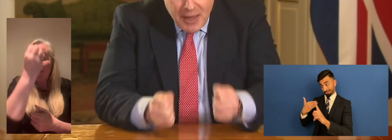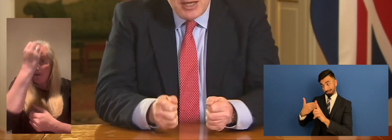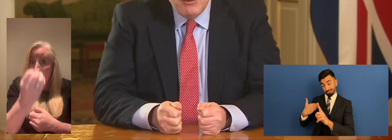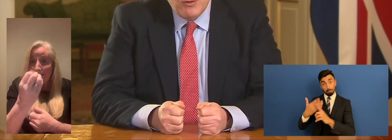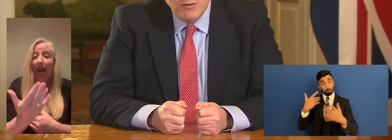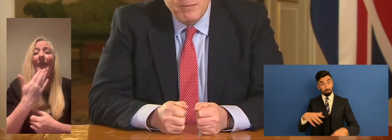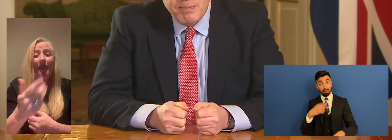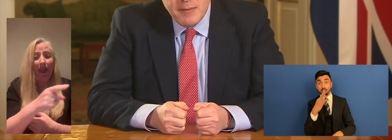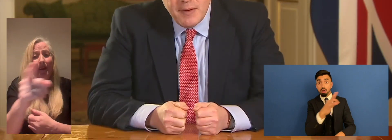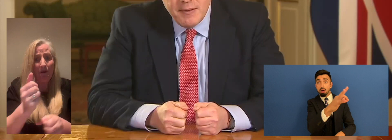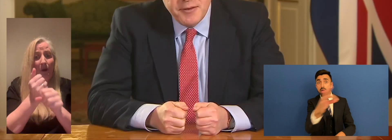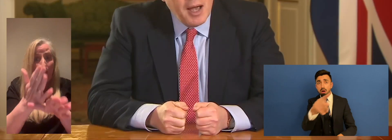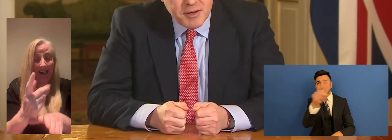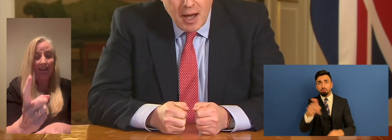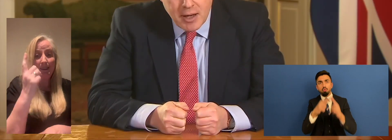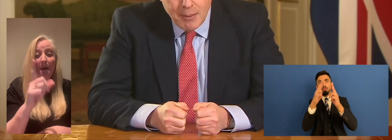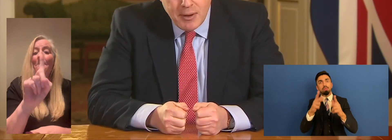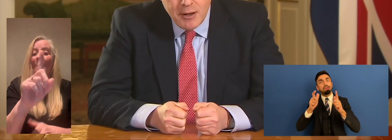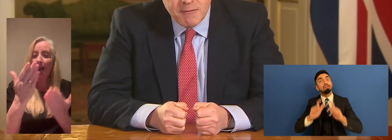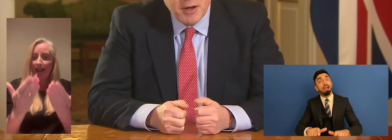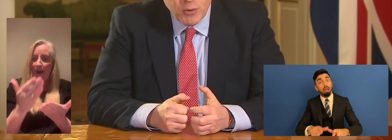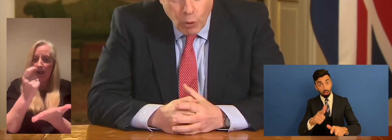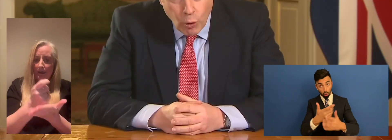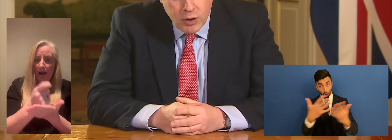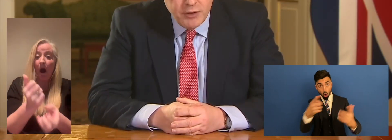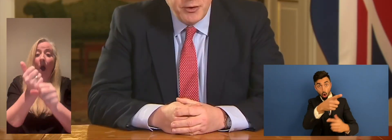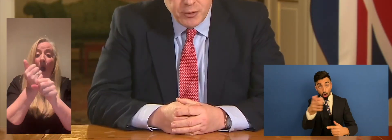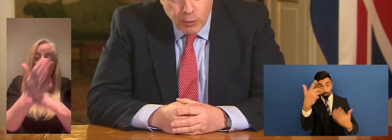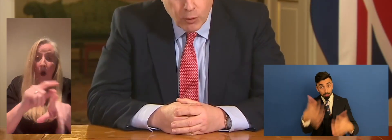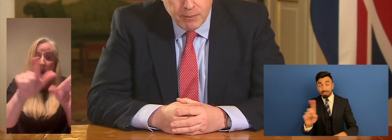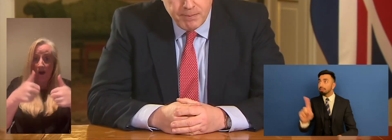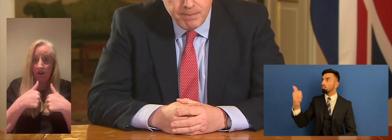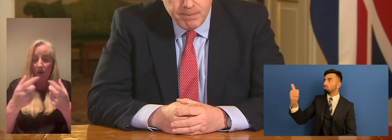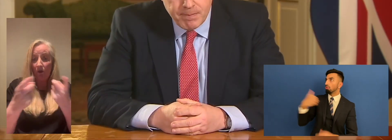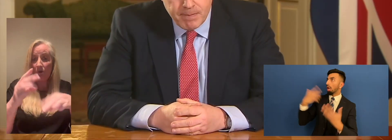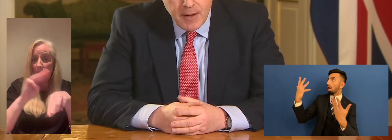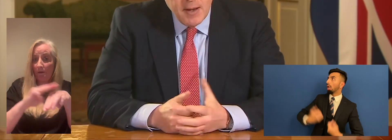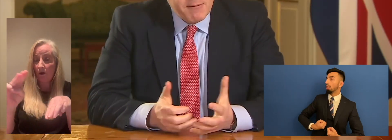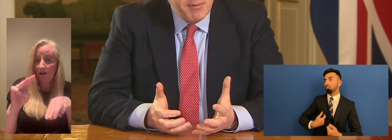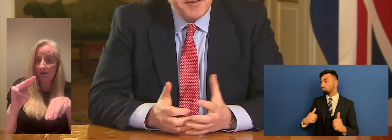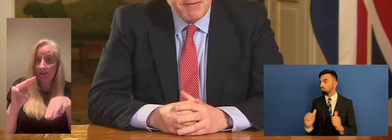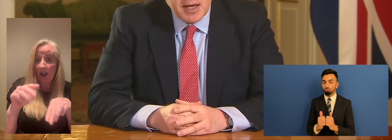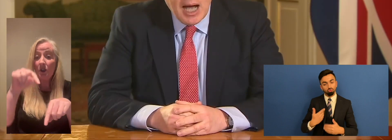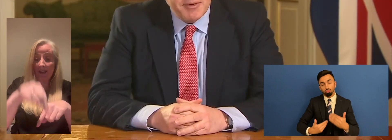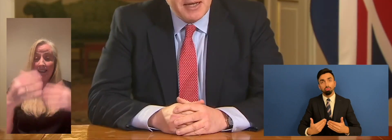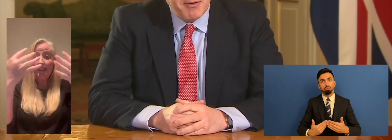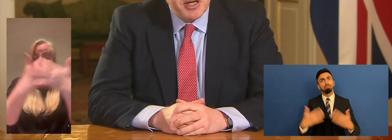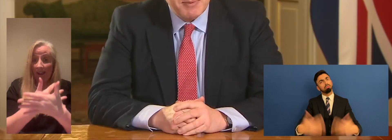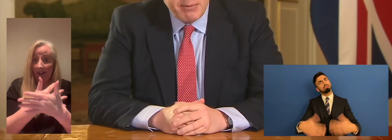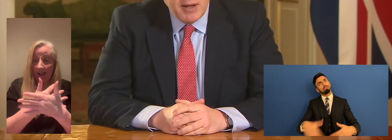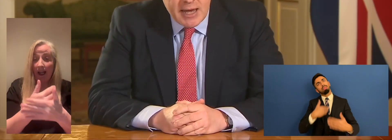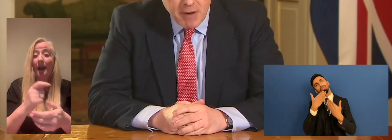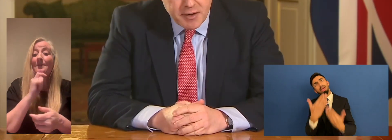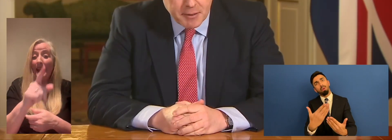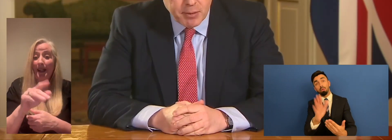and I thank you all, the time has now come for us all to do more. From this evening, I must give the